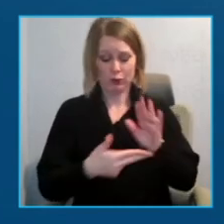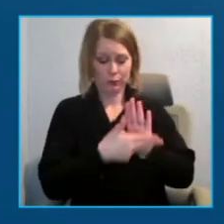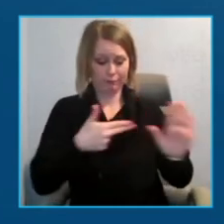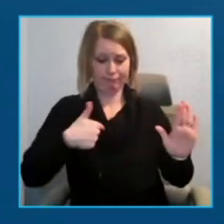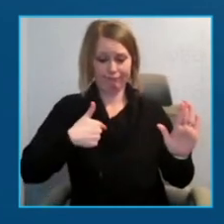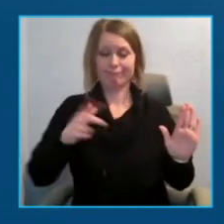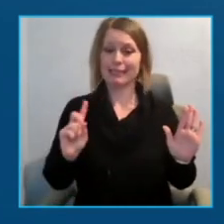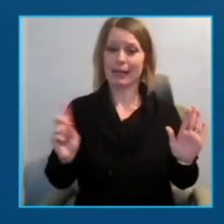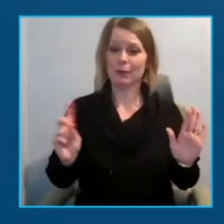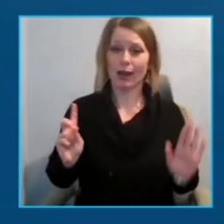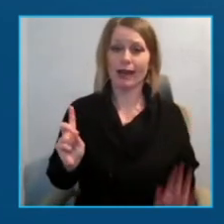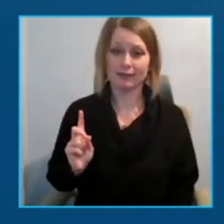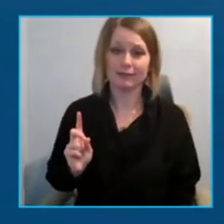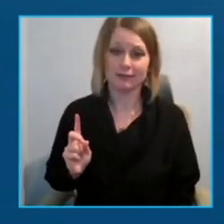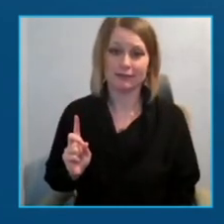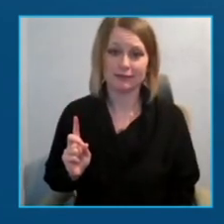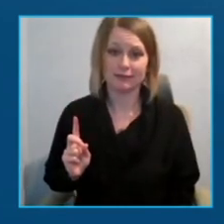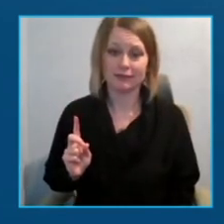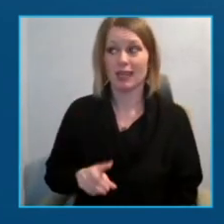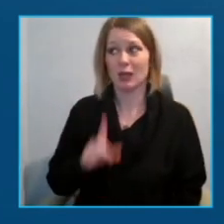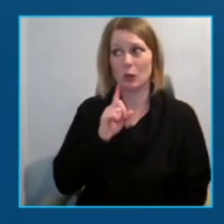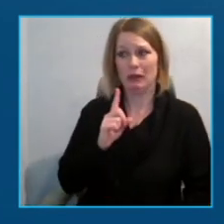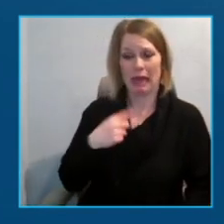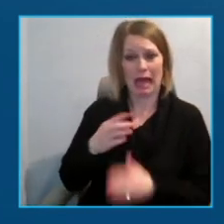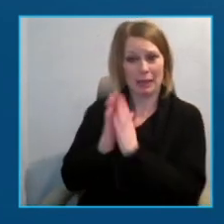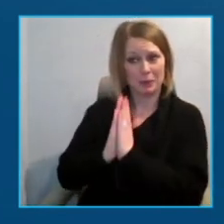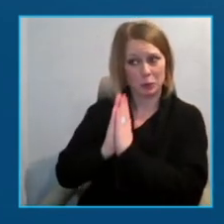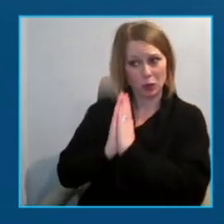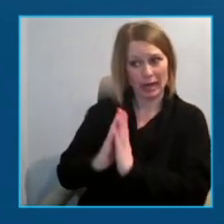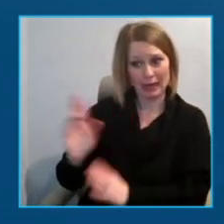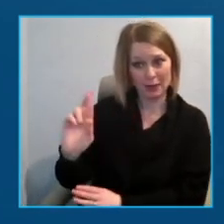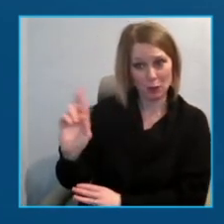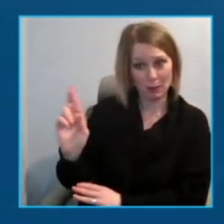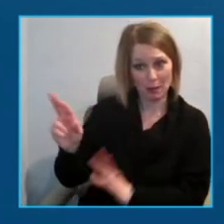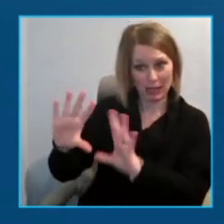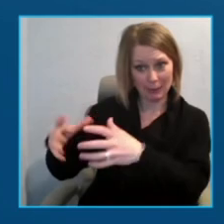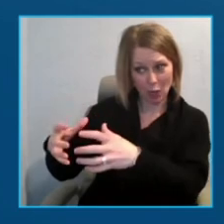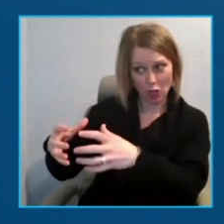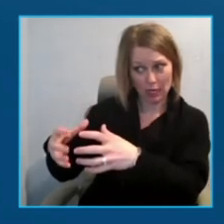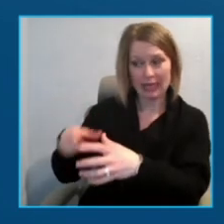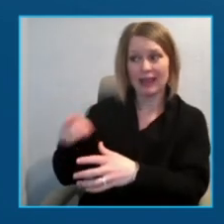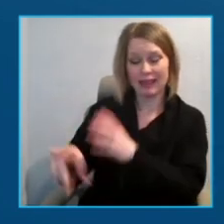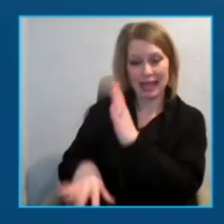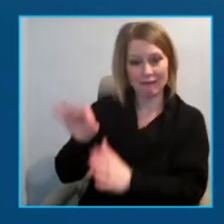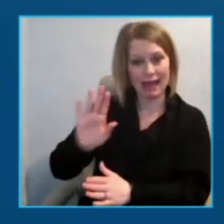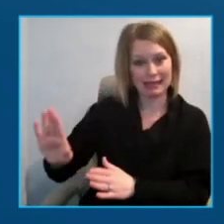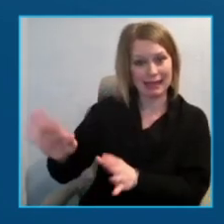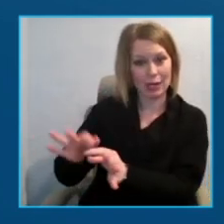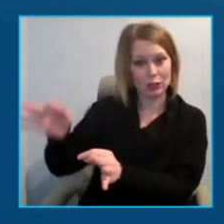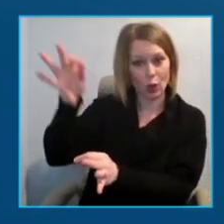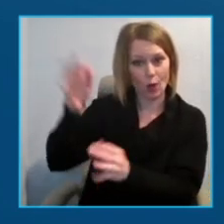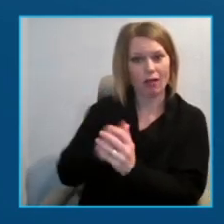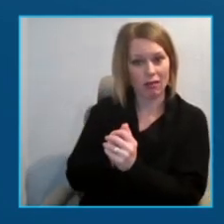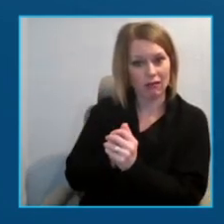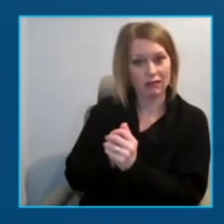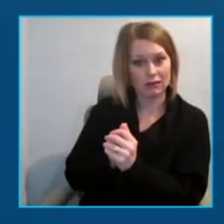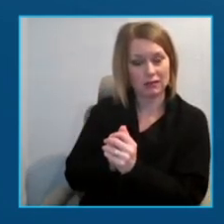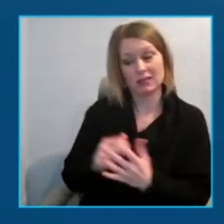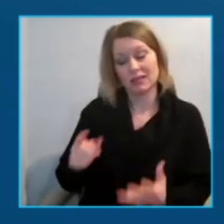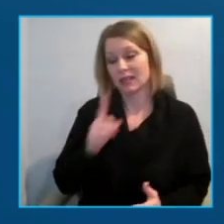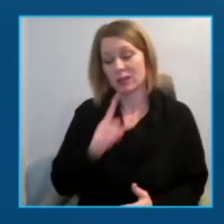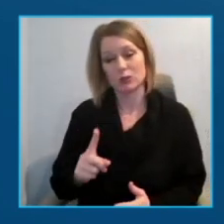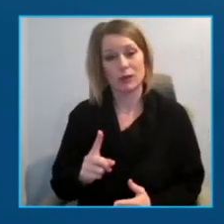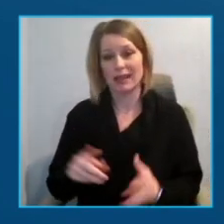pray that the Republican Party will find a soul someday, because the party of Lincoln is clearly